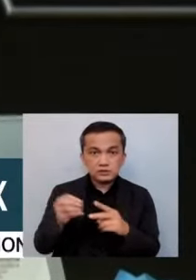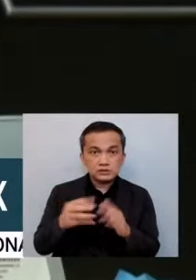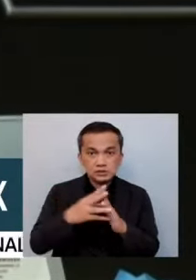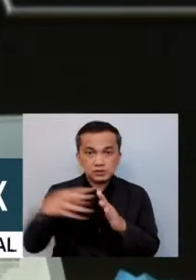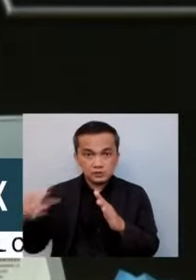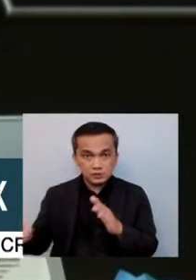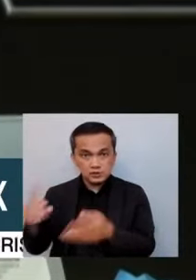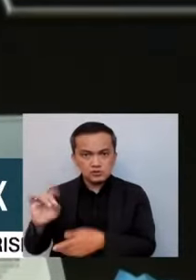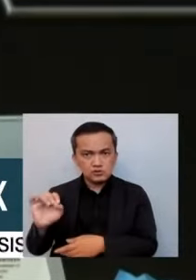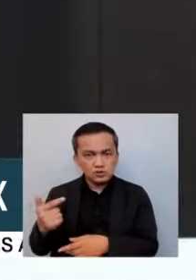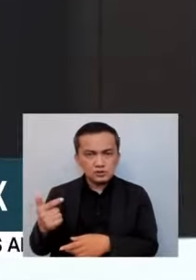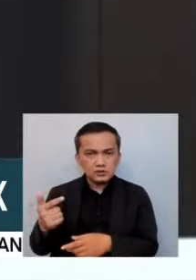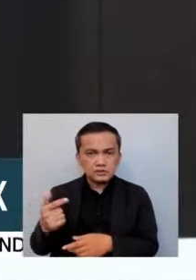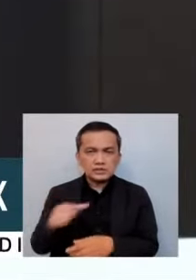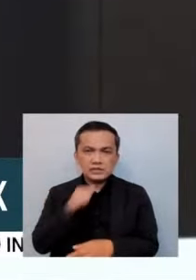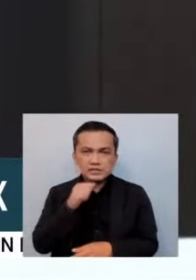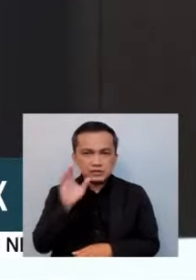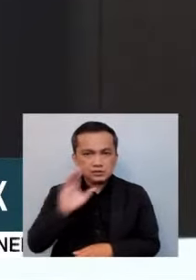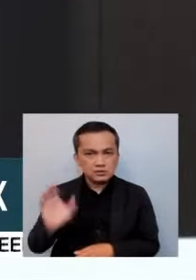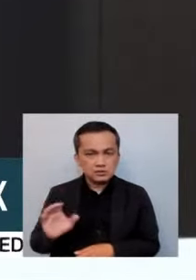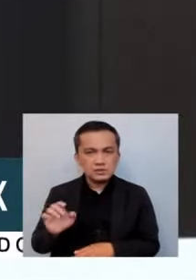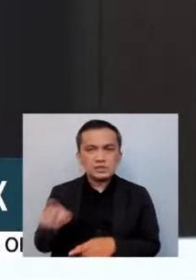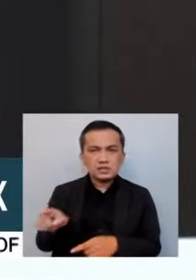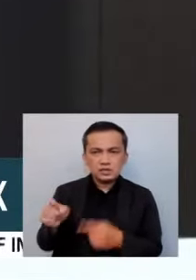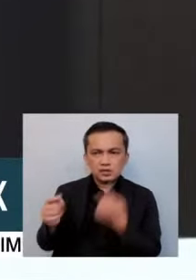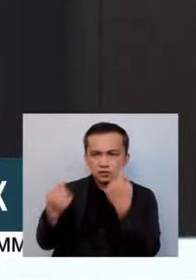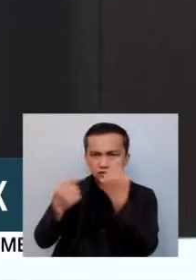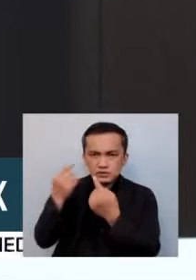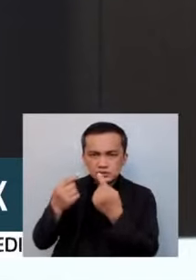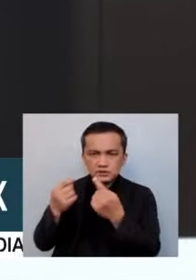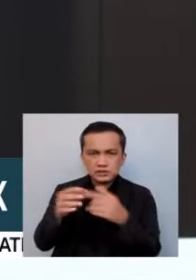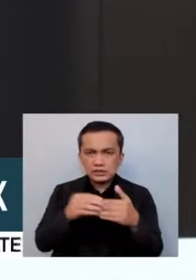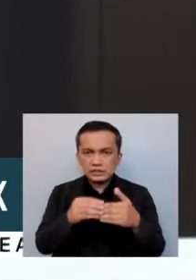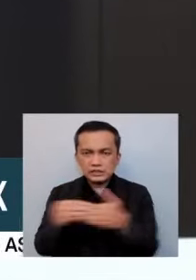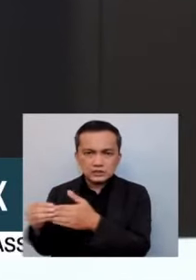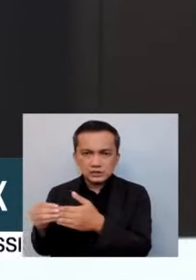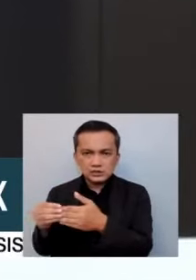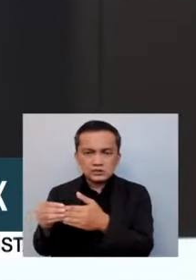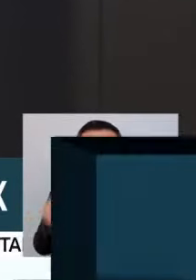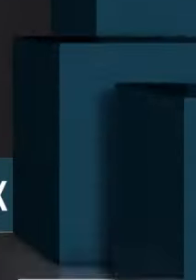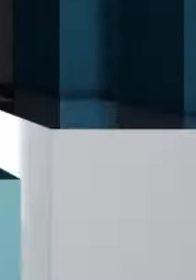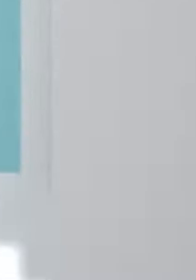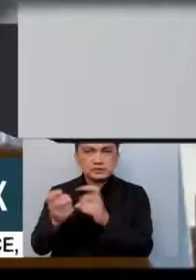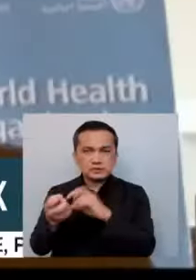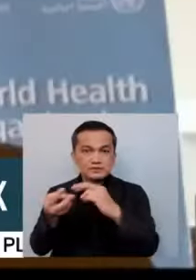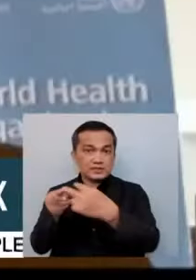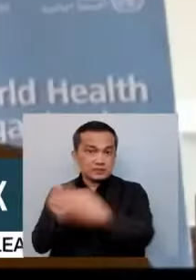is not unusual, it is concerned that this could lead to a mutation.